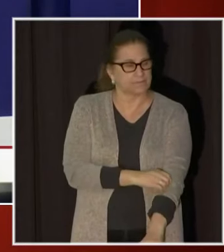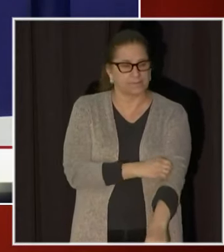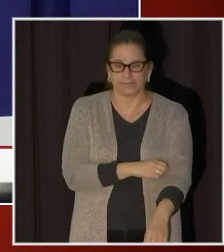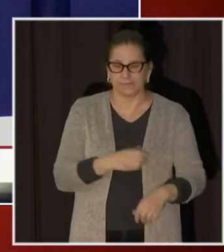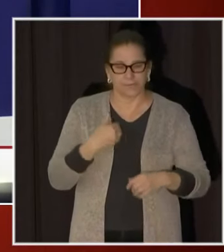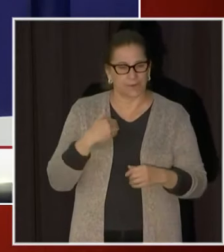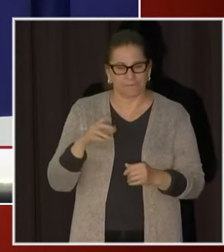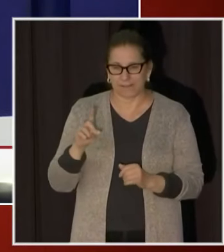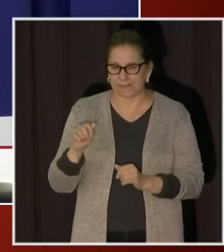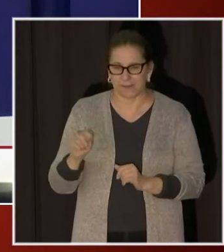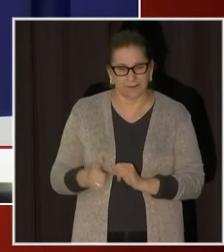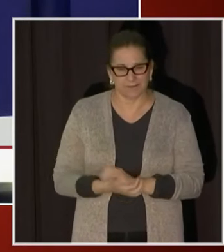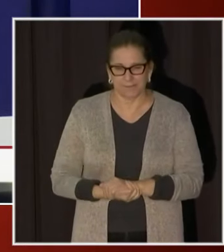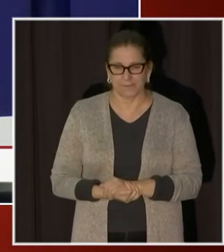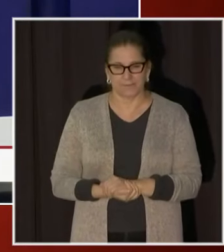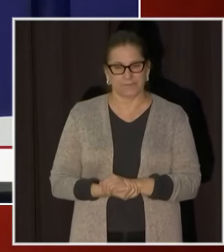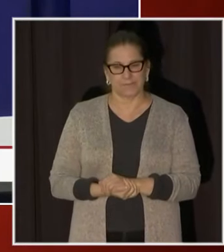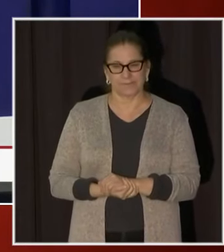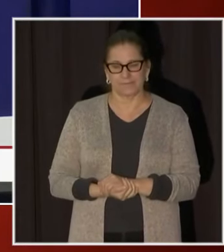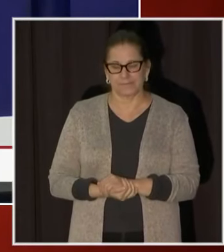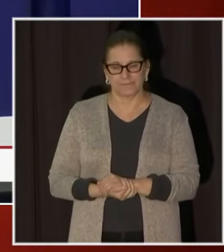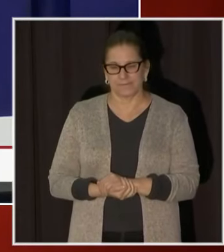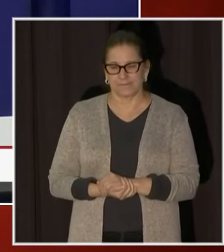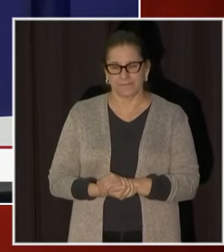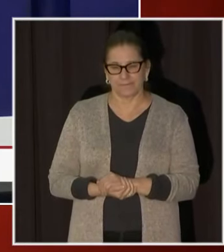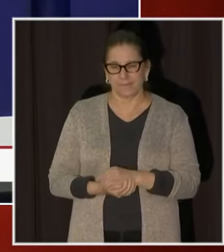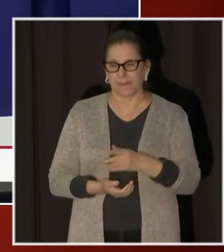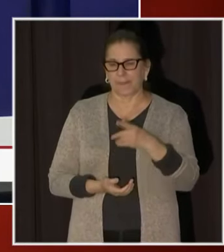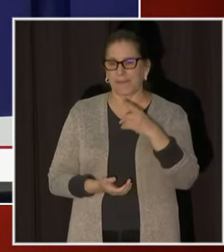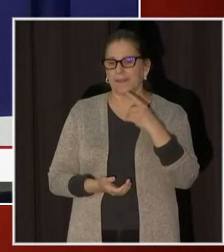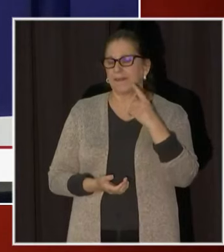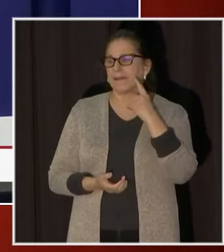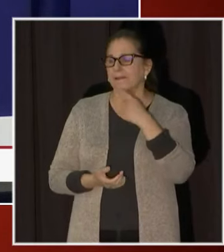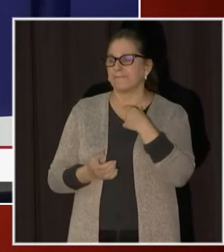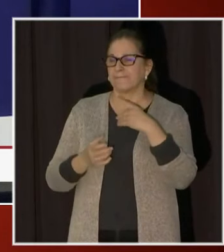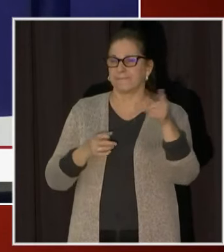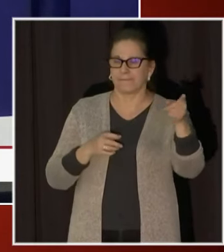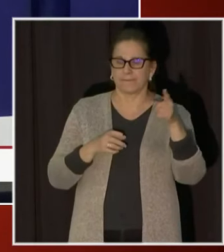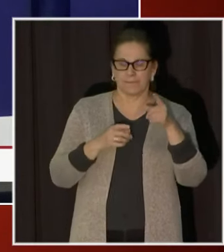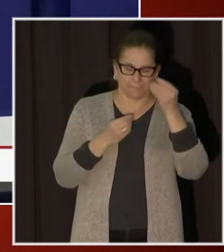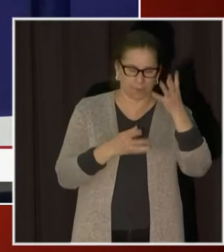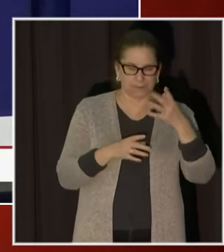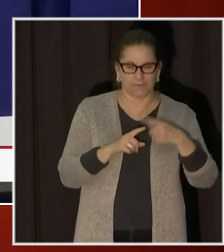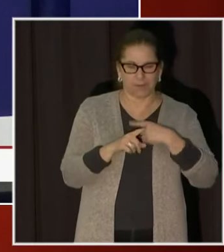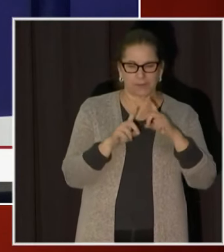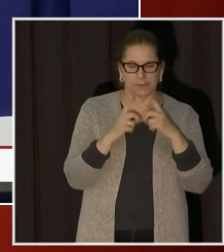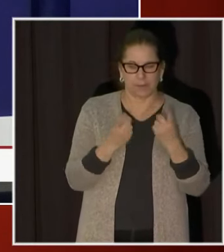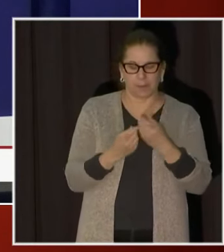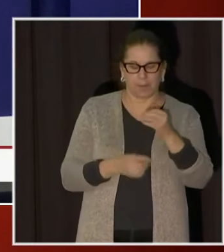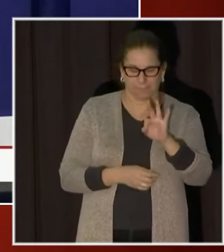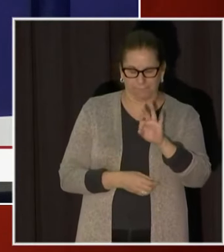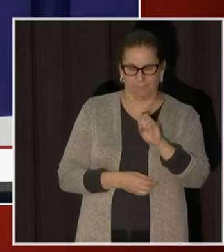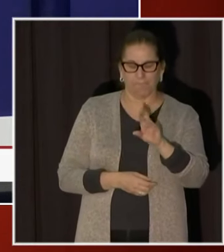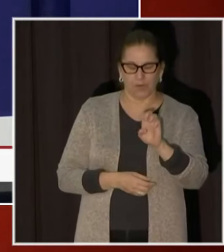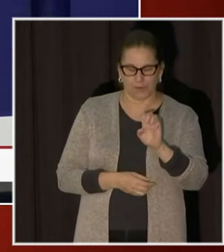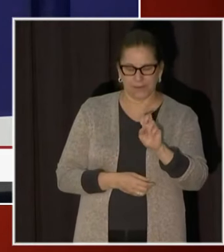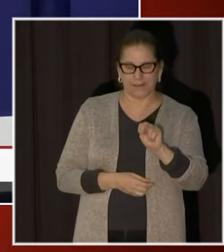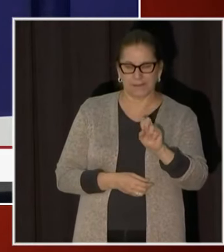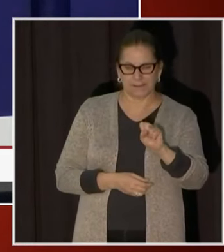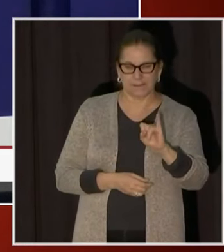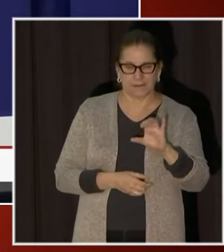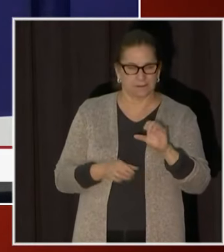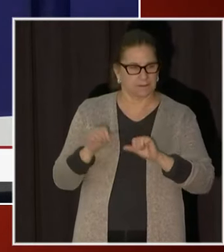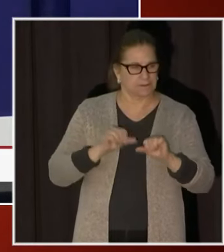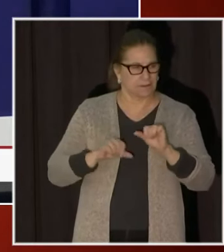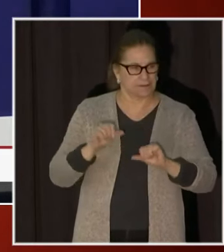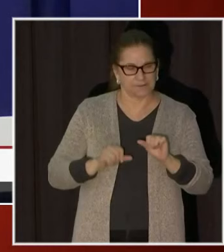of Forensic Sciences is deploying the mobile unit on a daily basis, including weekends when there is a request for it to go to